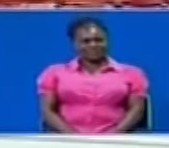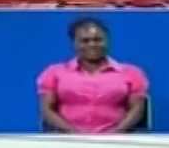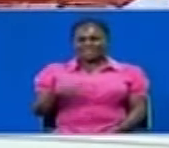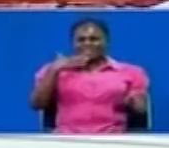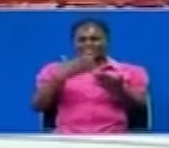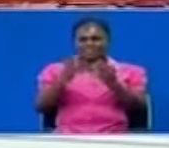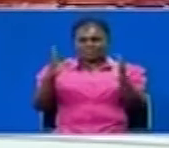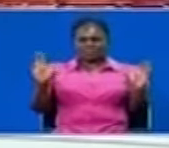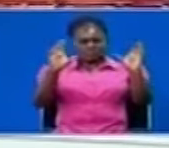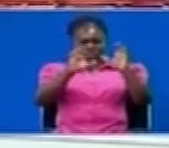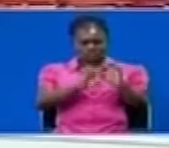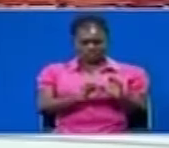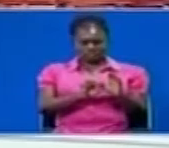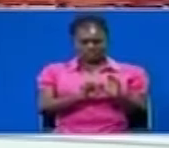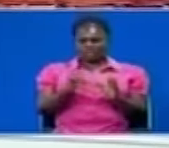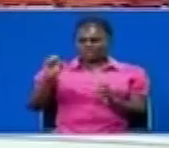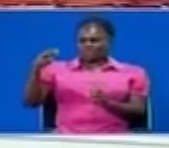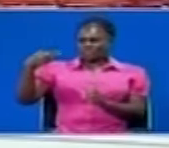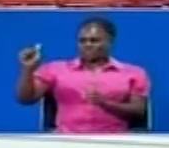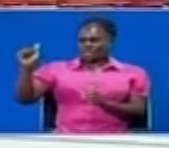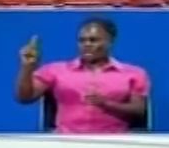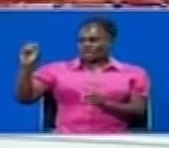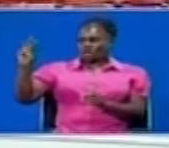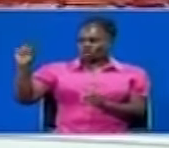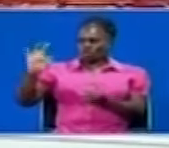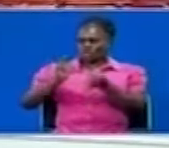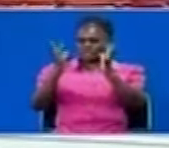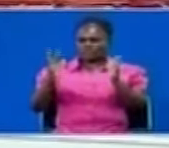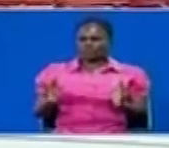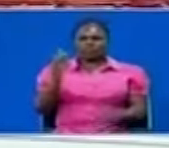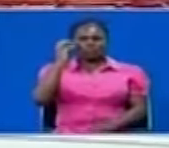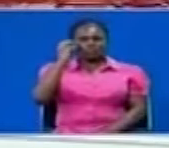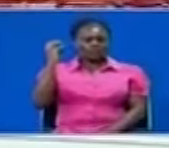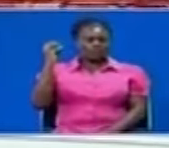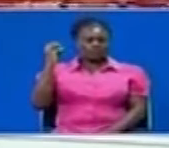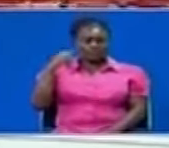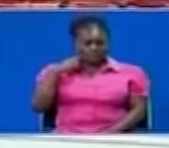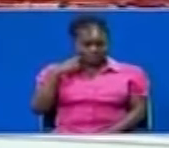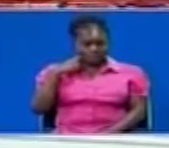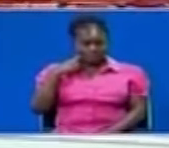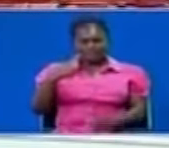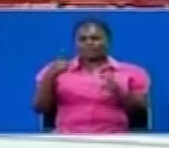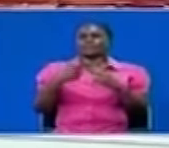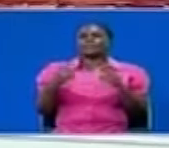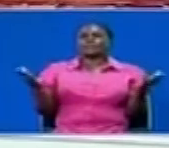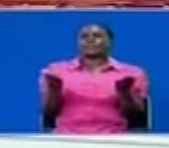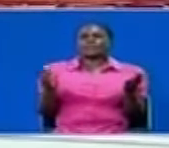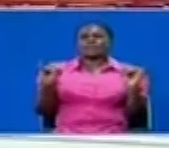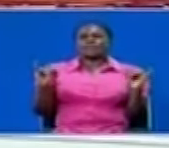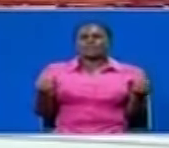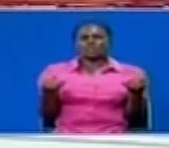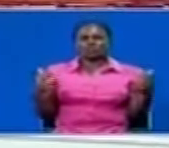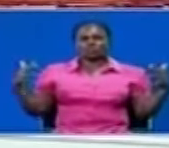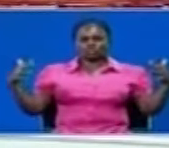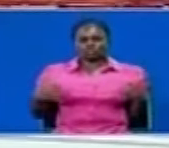Many thanks for joining us. I'm Sharon Momanyi. Our sign language interpreter is Meresha Awiti. Now we begin with the latest bombshell from